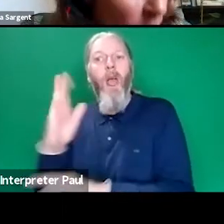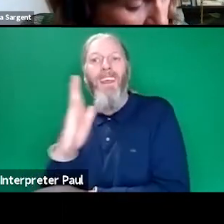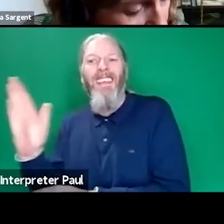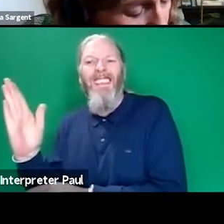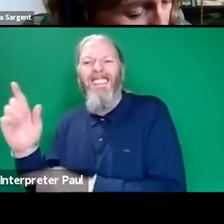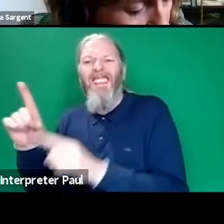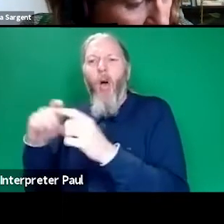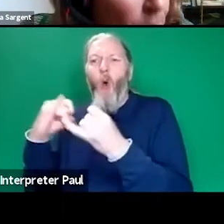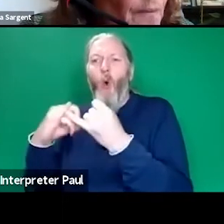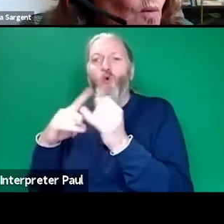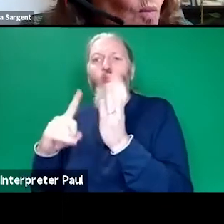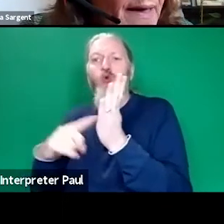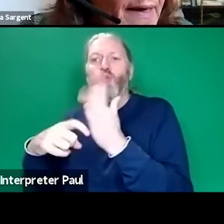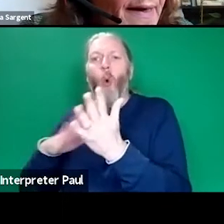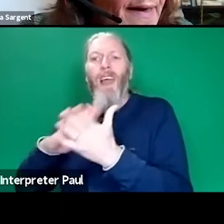of Plymouth.